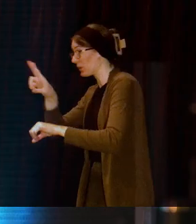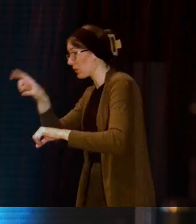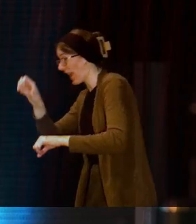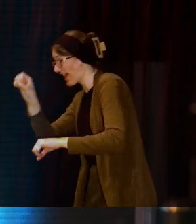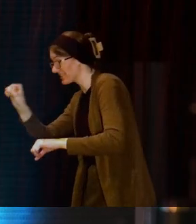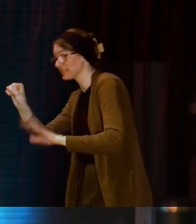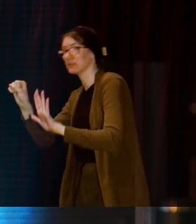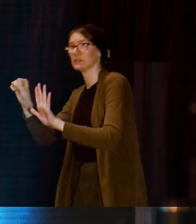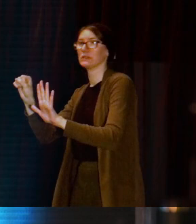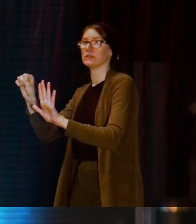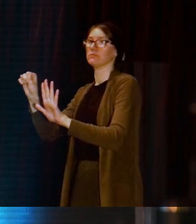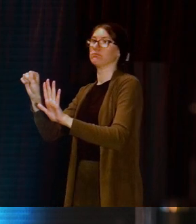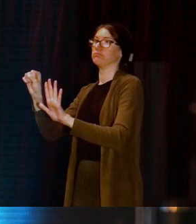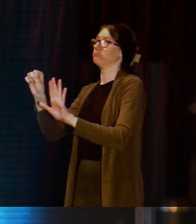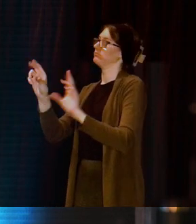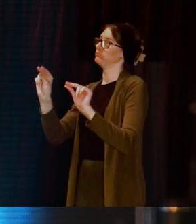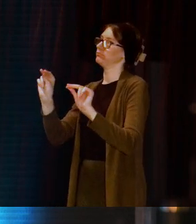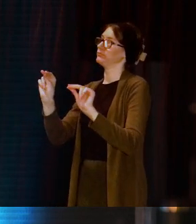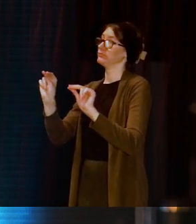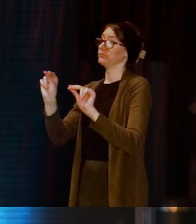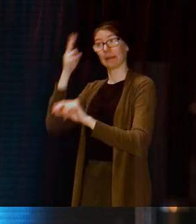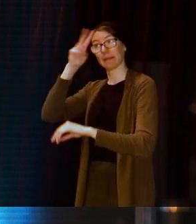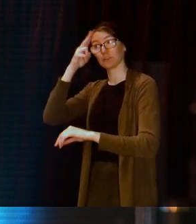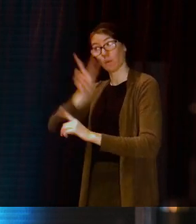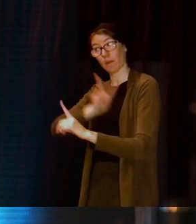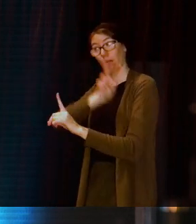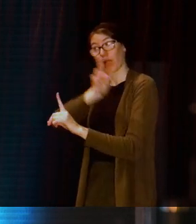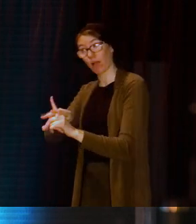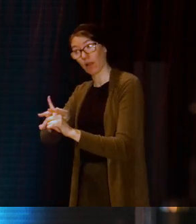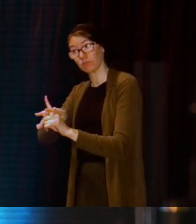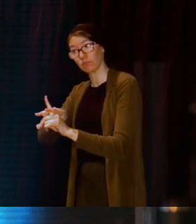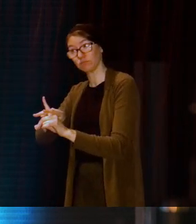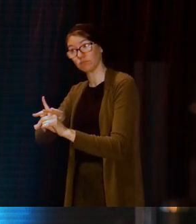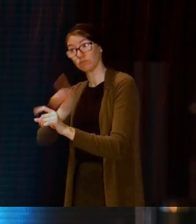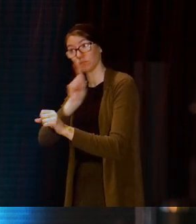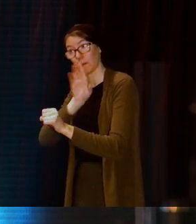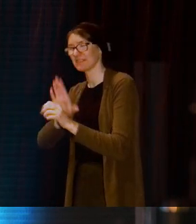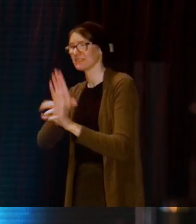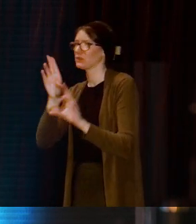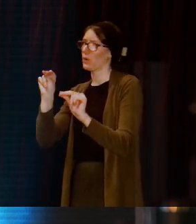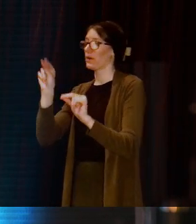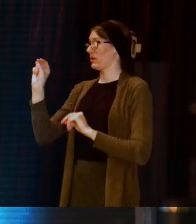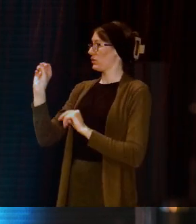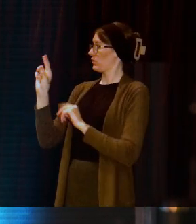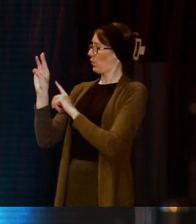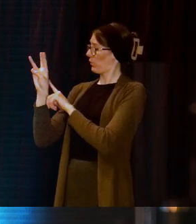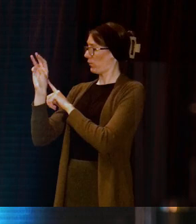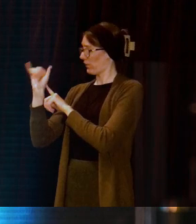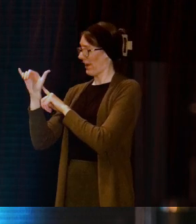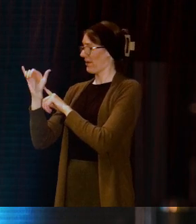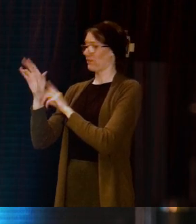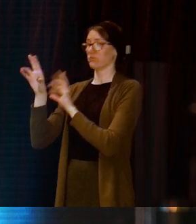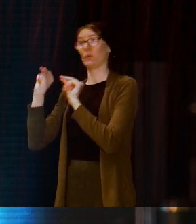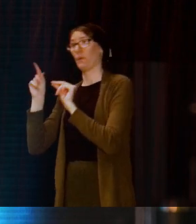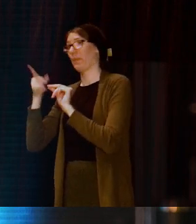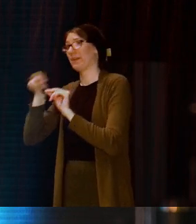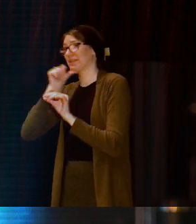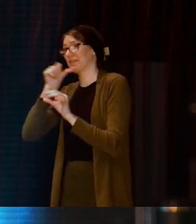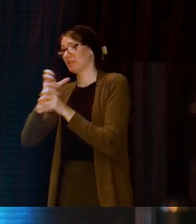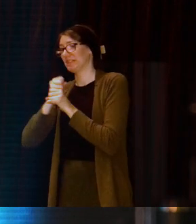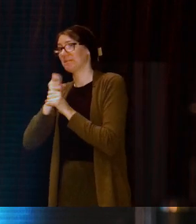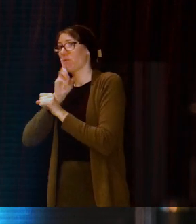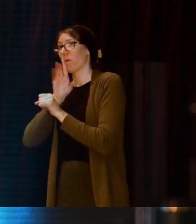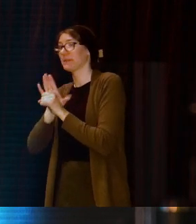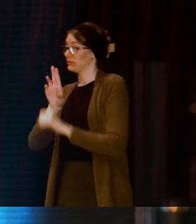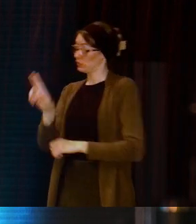Mexico apply those principles or apply those promises? No, because they didn't receive them. Can Norway? No, because they didn't receive them. Can the